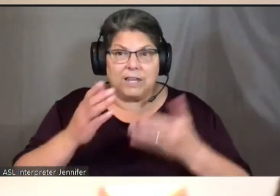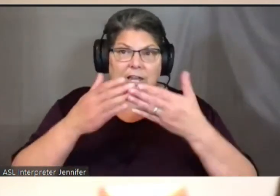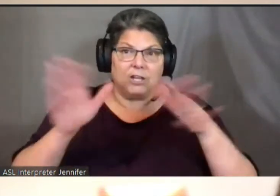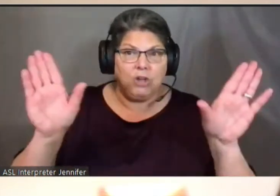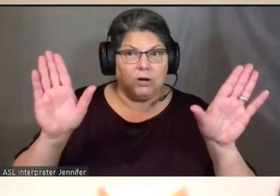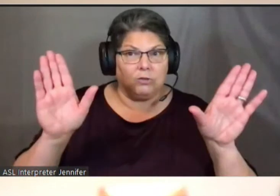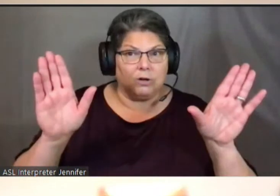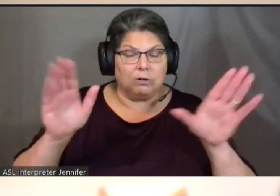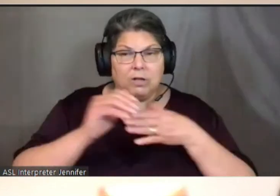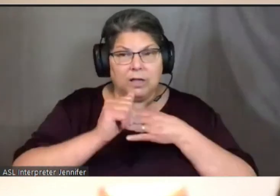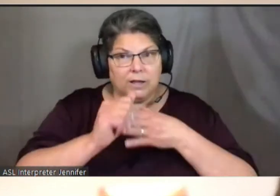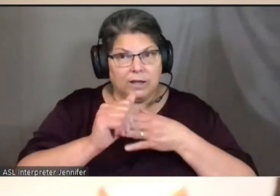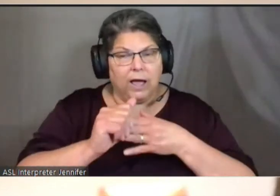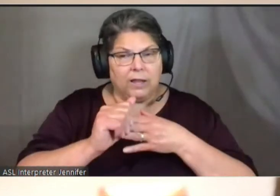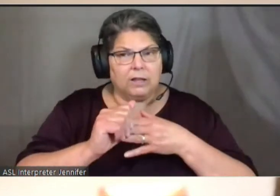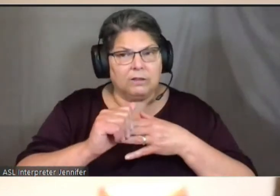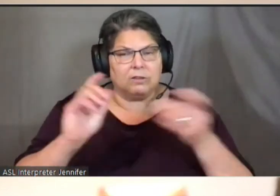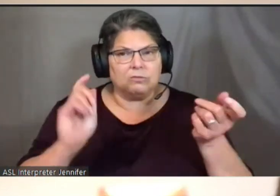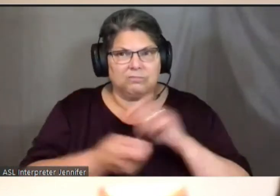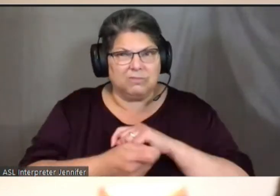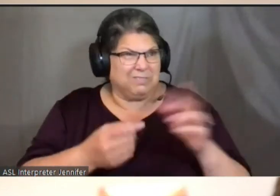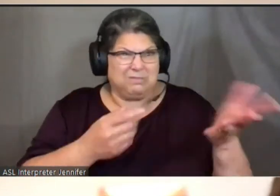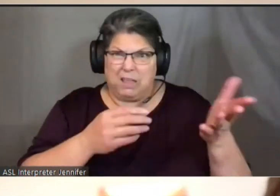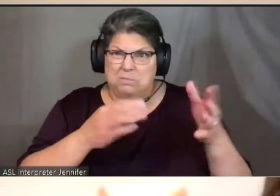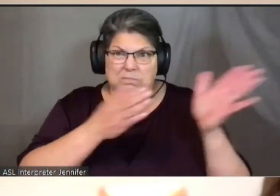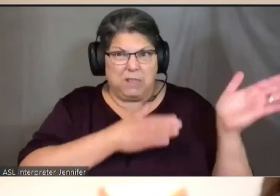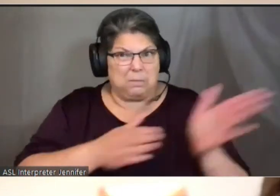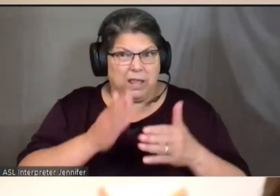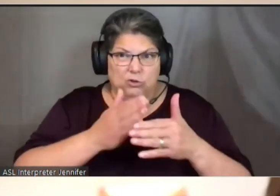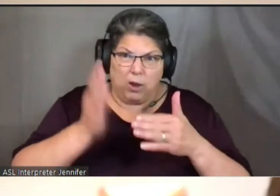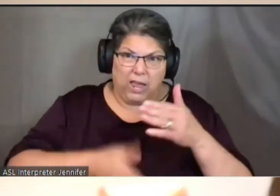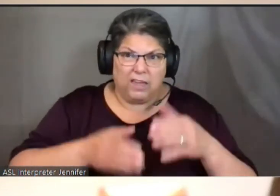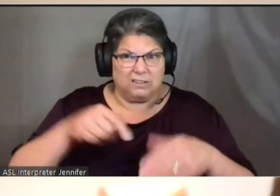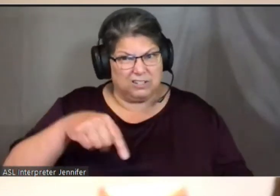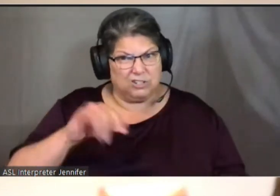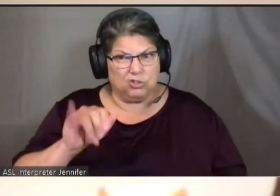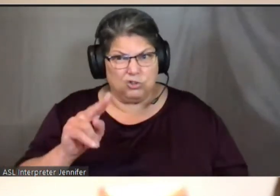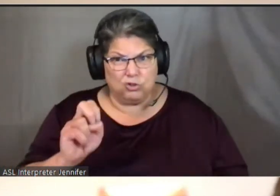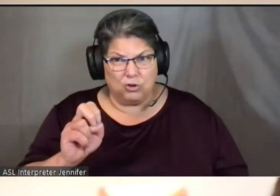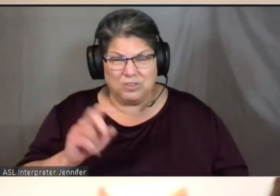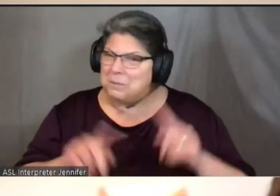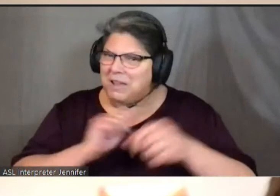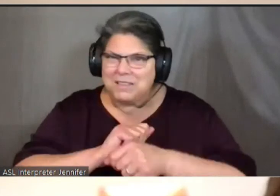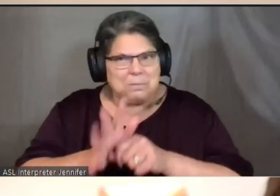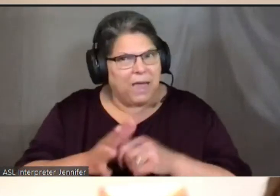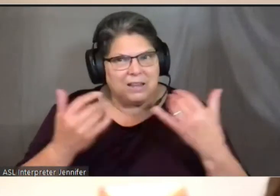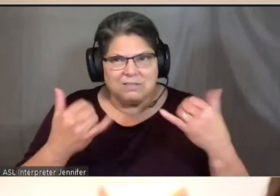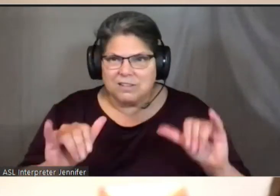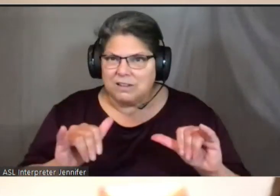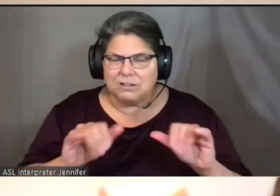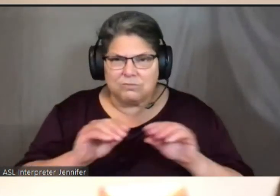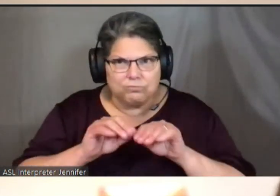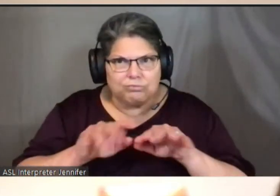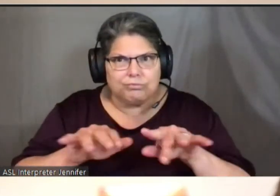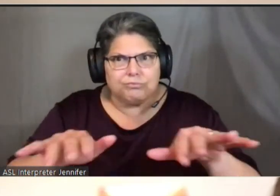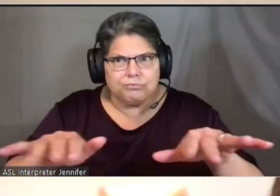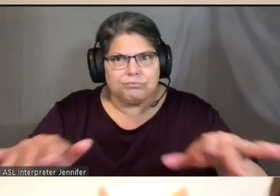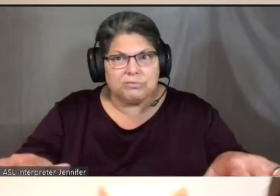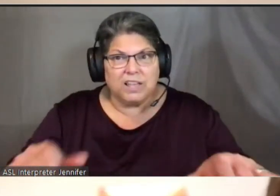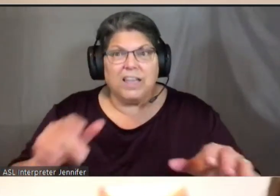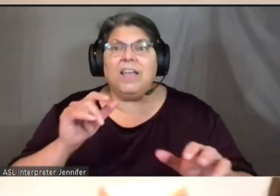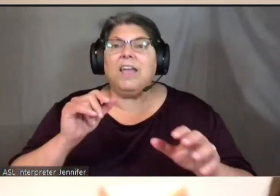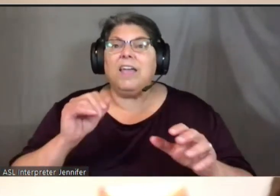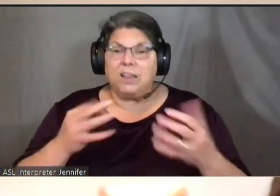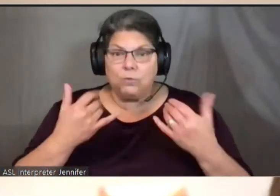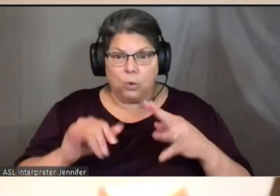blueprint as planned in June. But we are not beyond this pandemic, and if there are outbreaks while we are in the